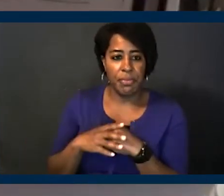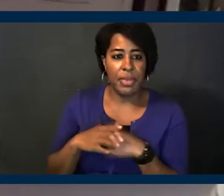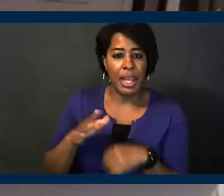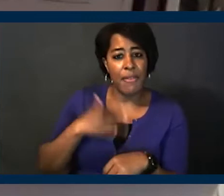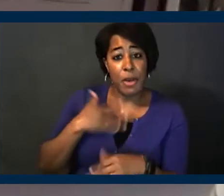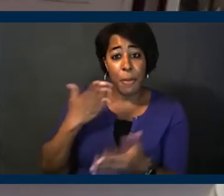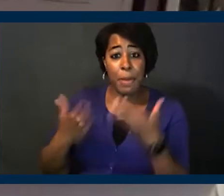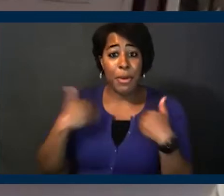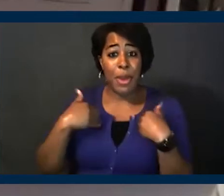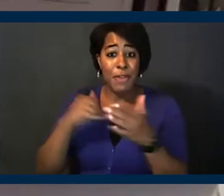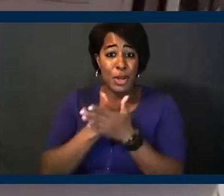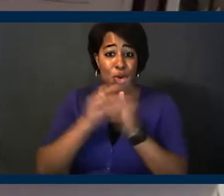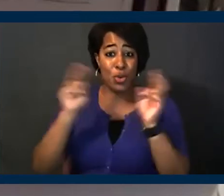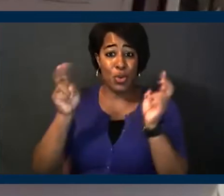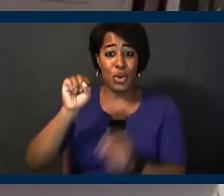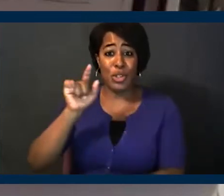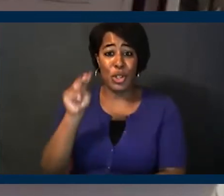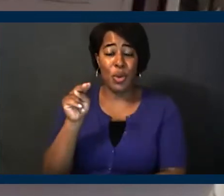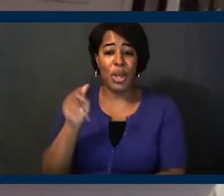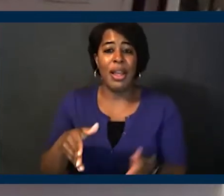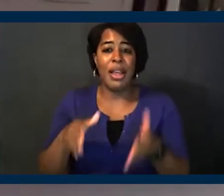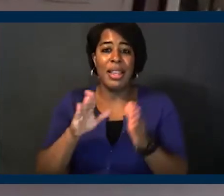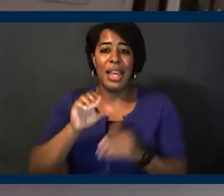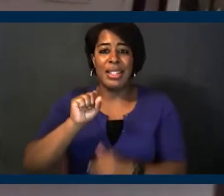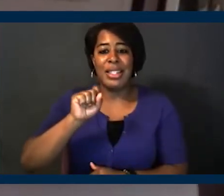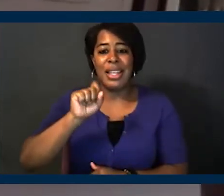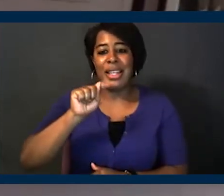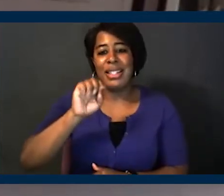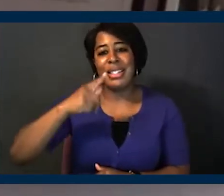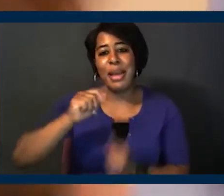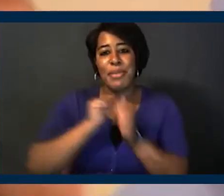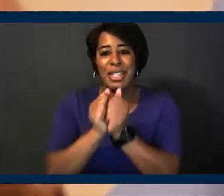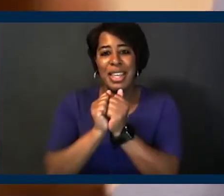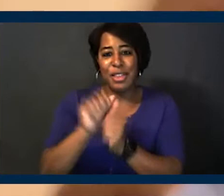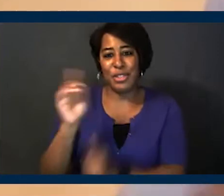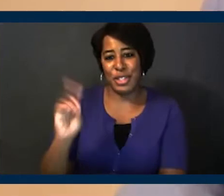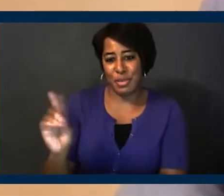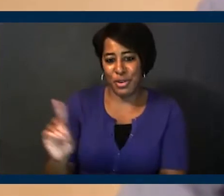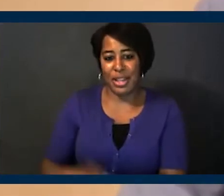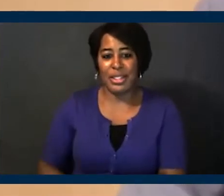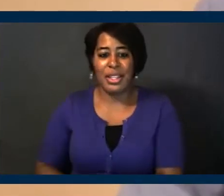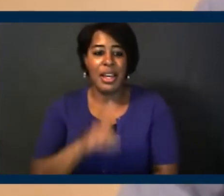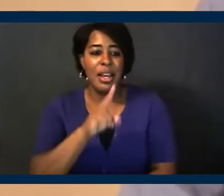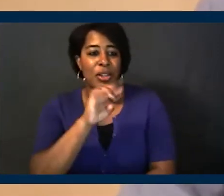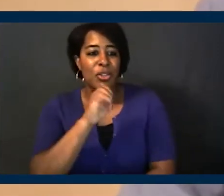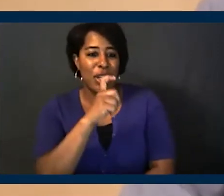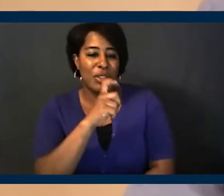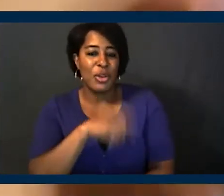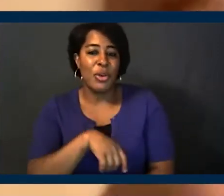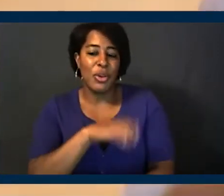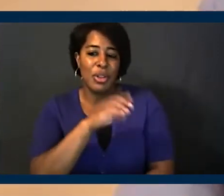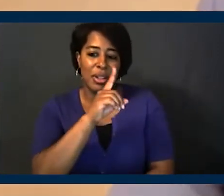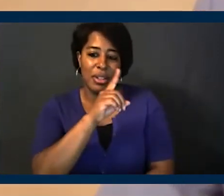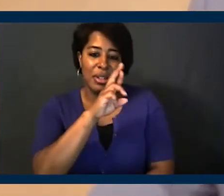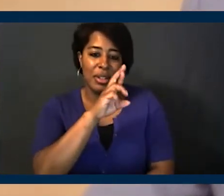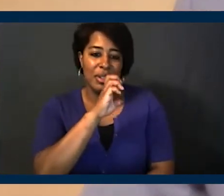a new T-shirt. Let's step together, Democrats. I like it. Chair Brown can use that with the Black Caucus.